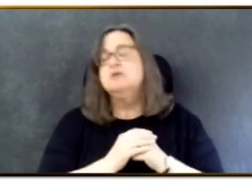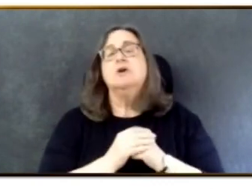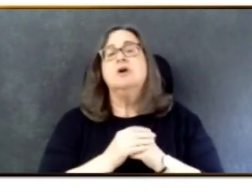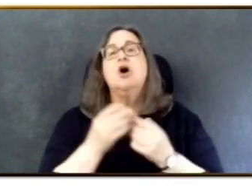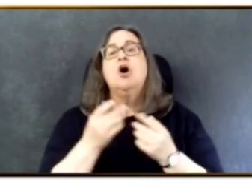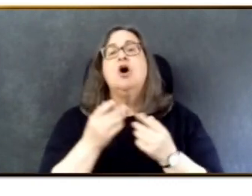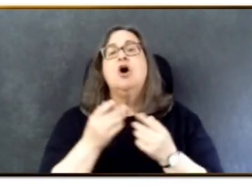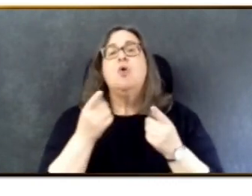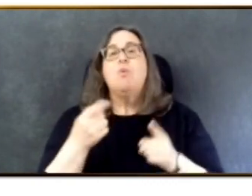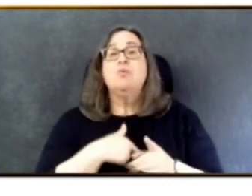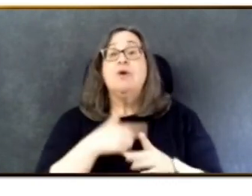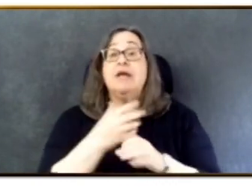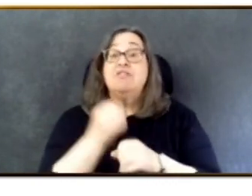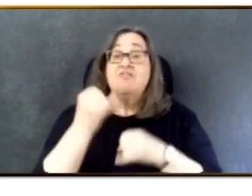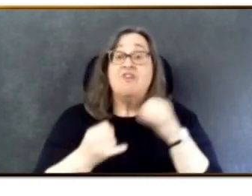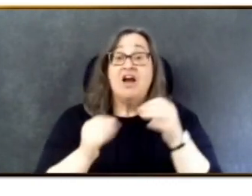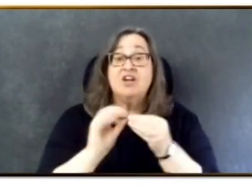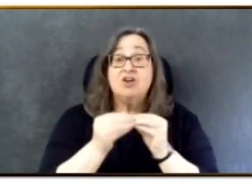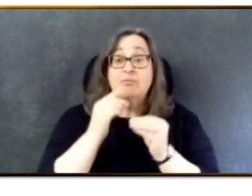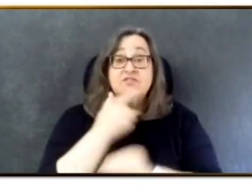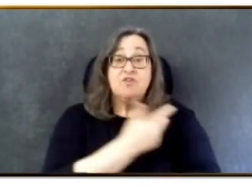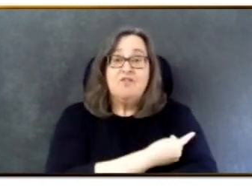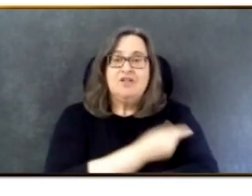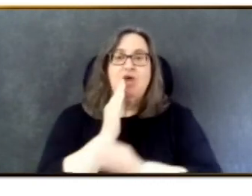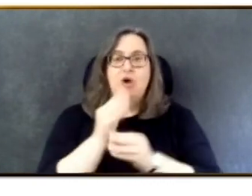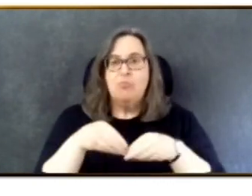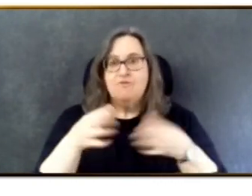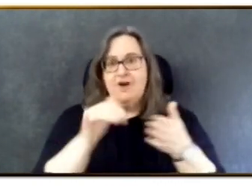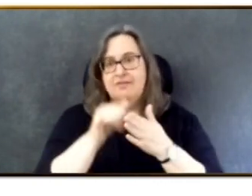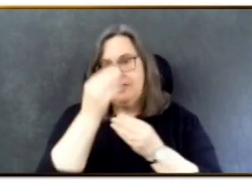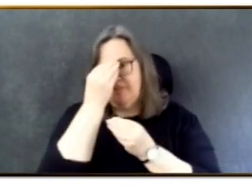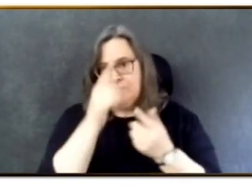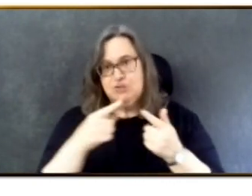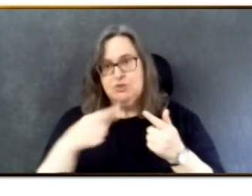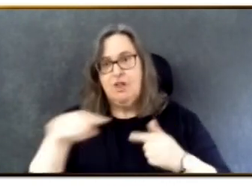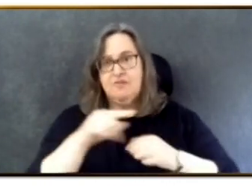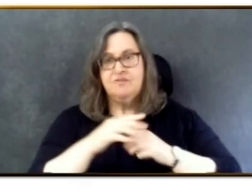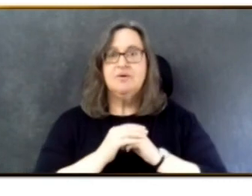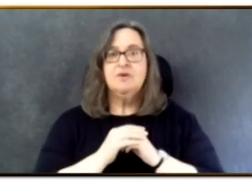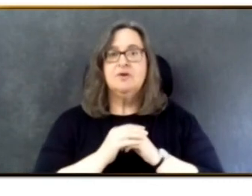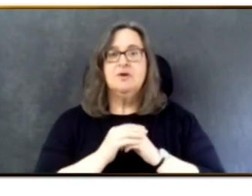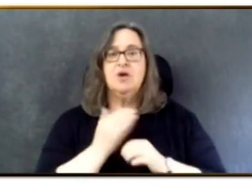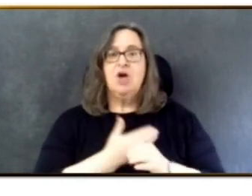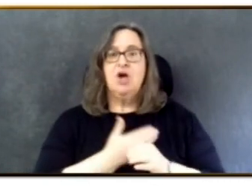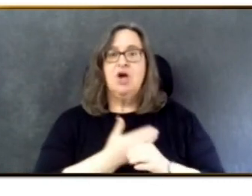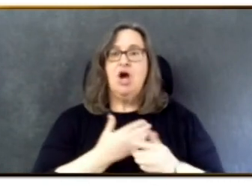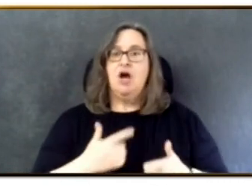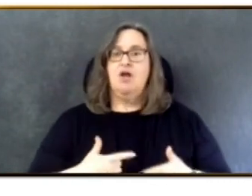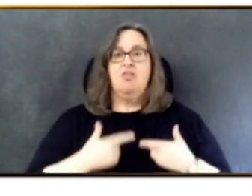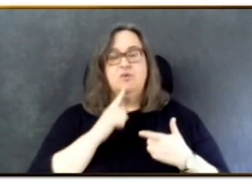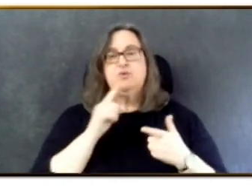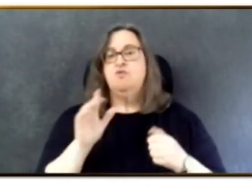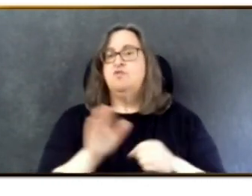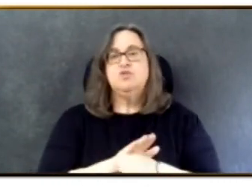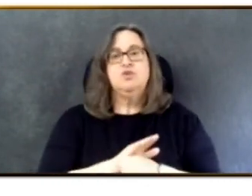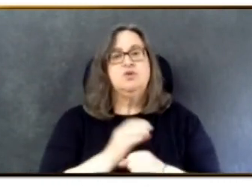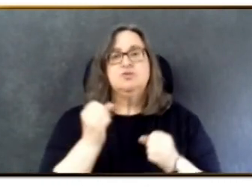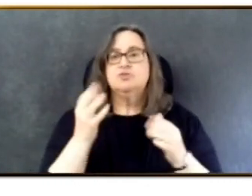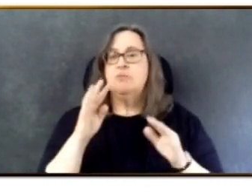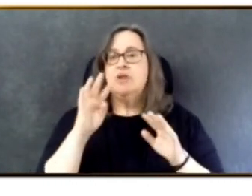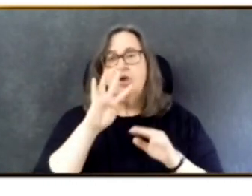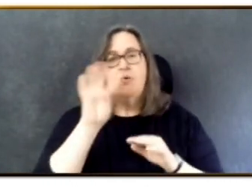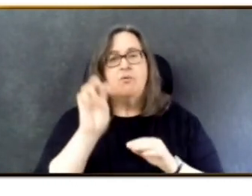shipments, I'll be sure to provide them to you. Our lives are full of so many unknowns right